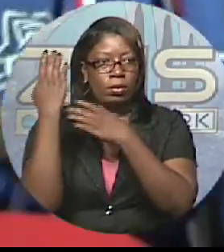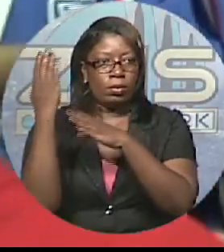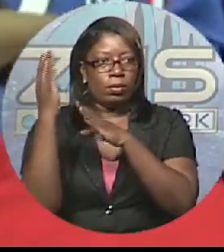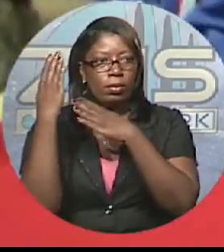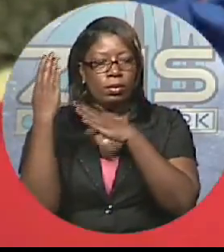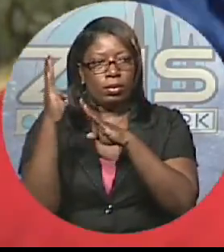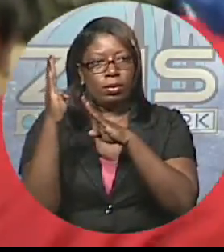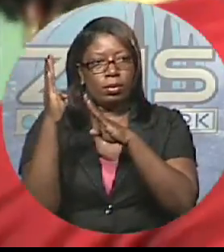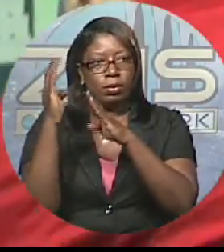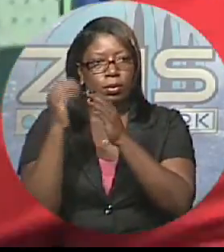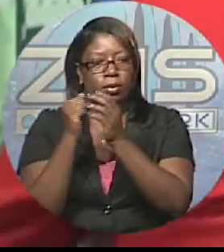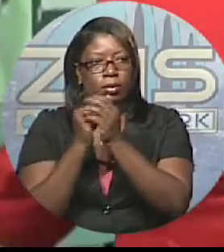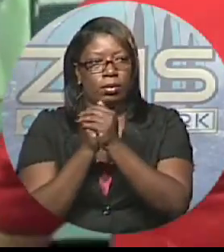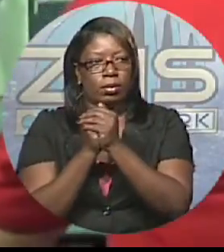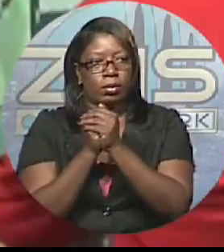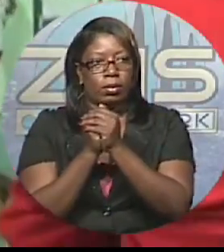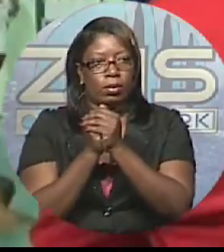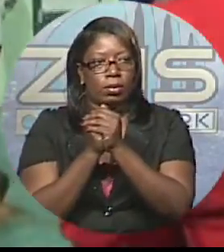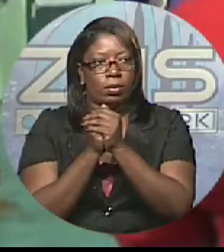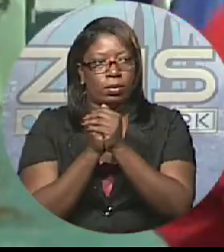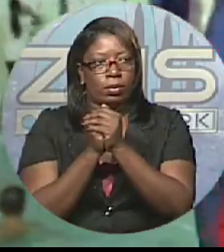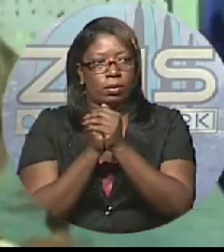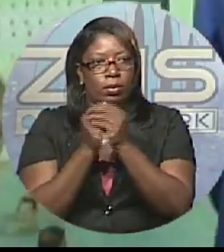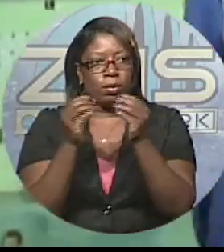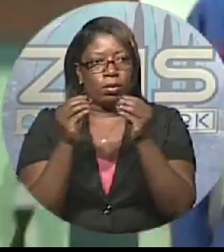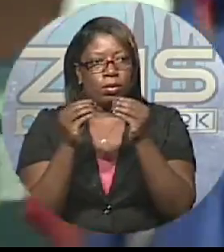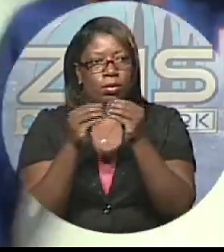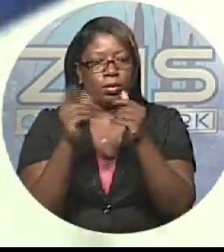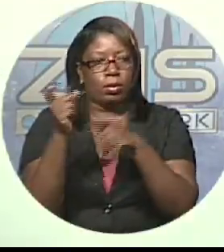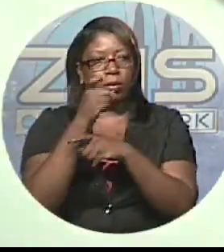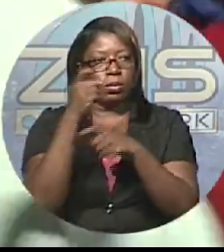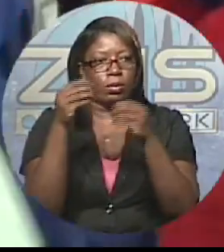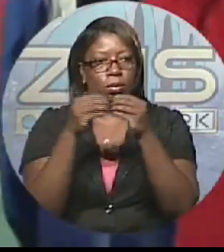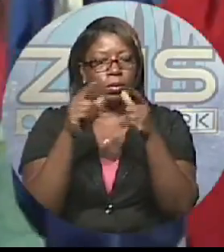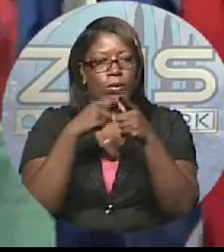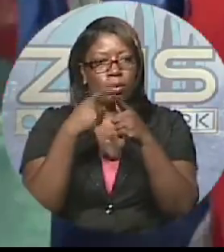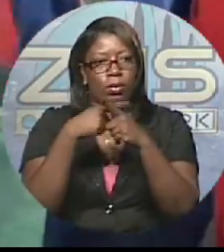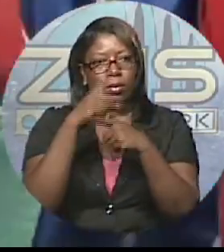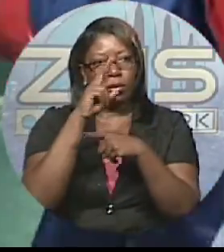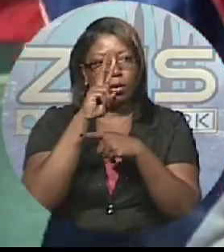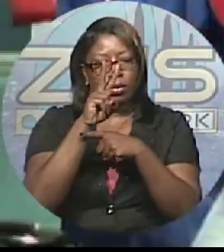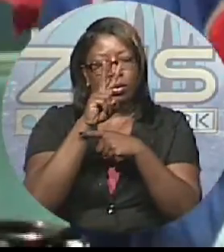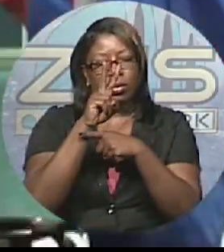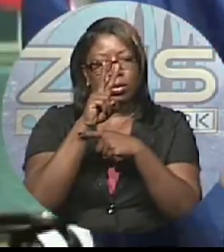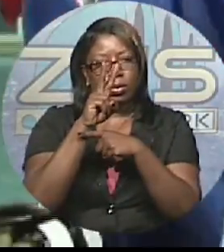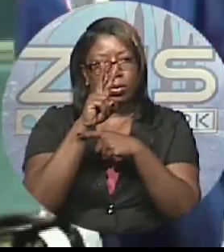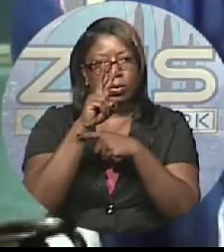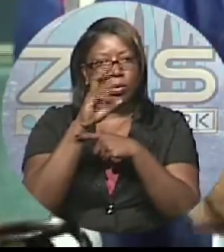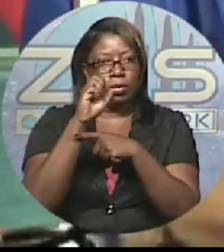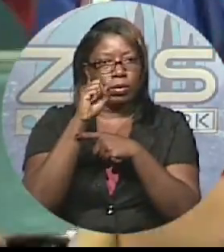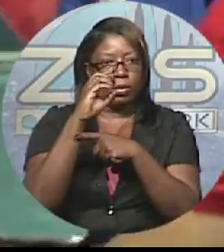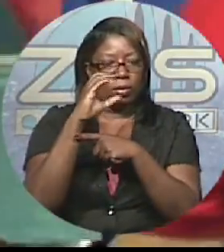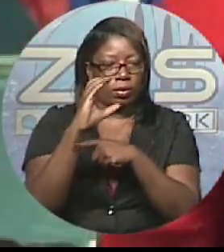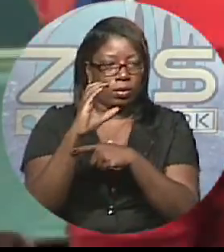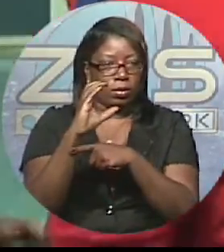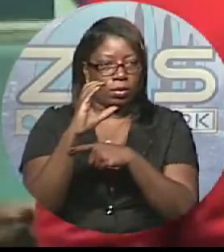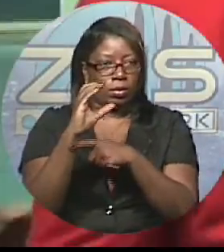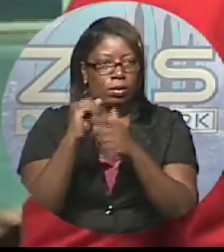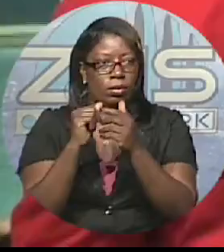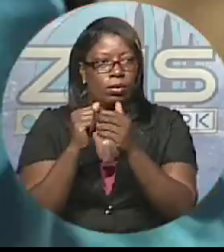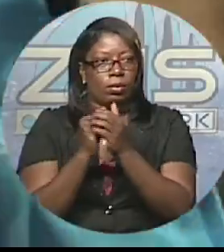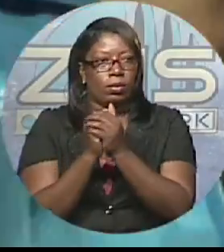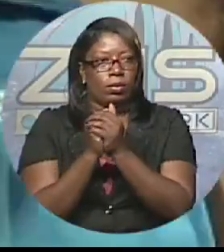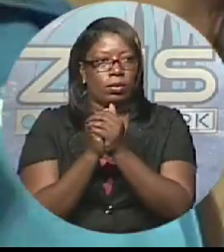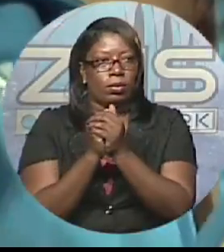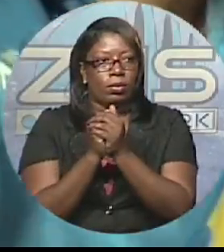Isaac Bastian, and Sammy Gibson, by more than 2 seconds, they win that relay, 1 minute, 50.88